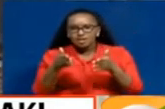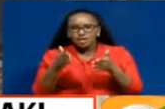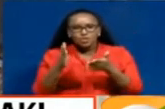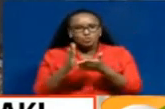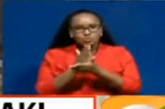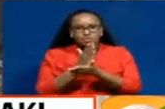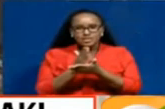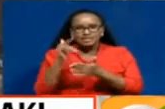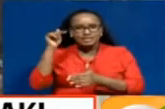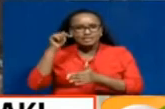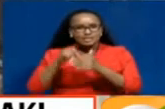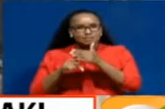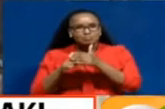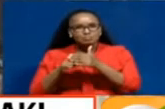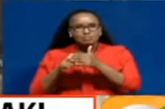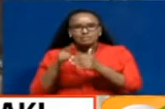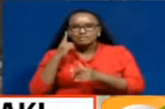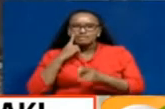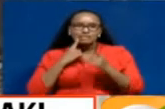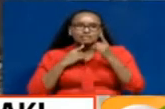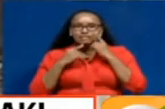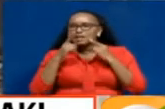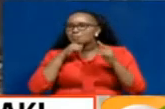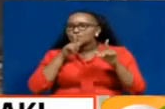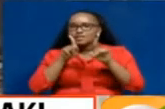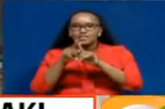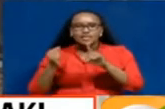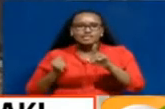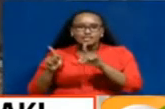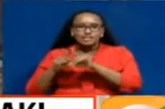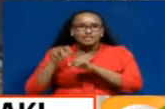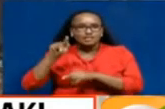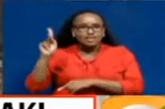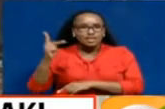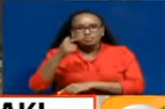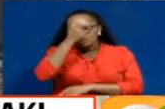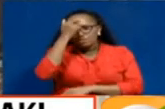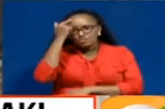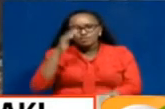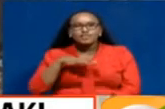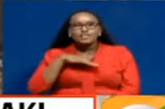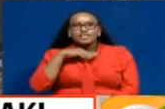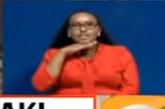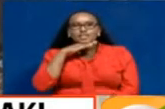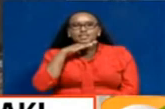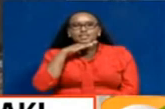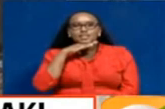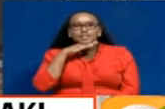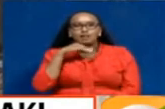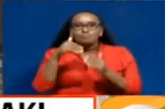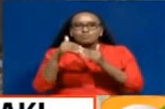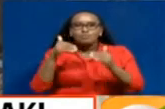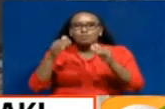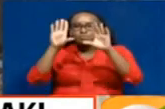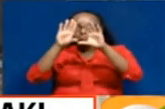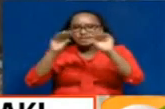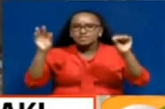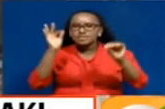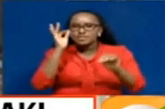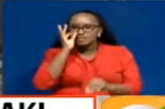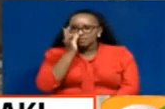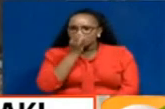deep grief of our brothers and sisters in Kenya following the passing of former President